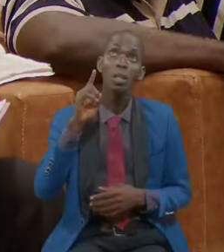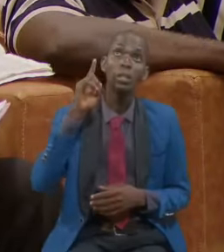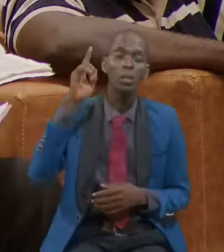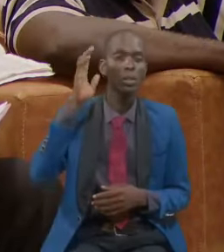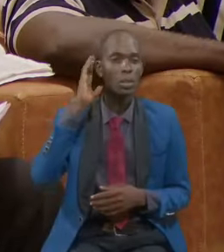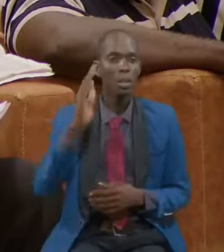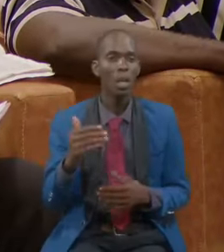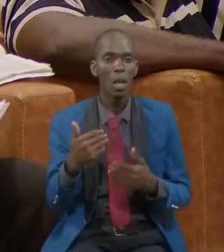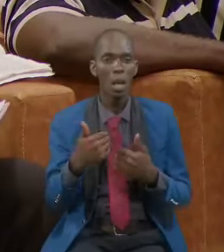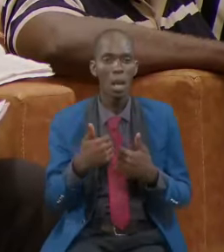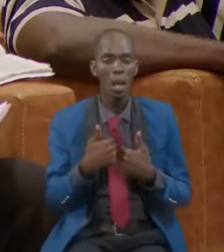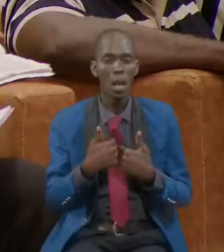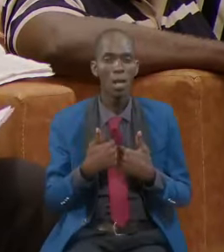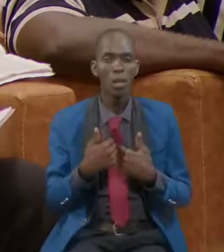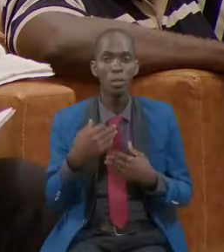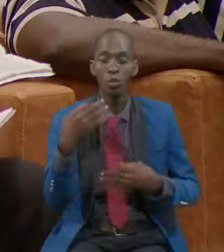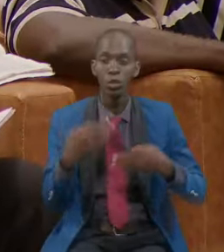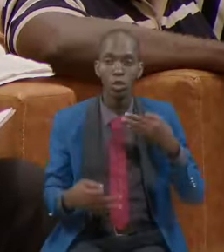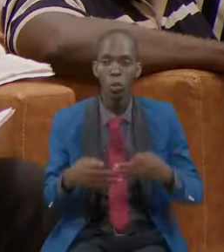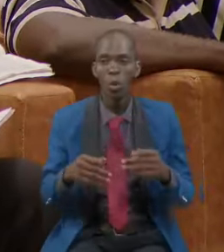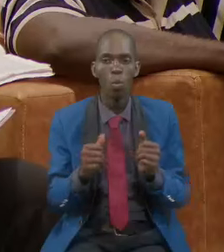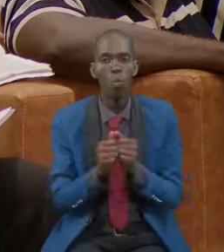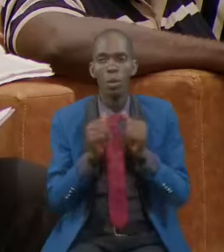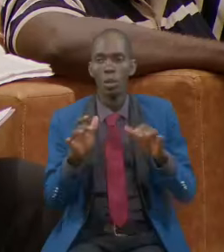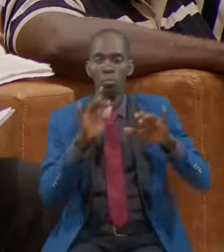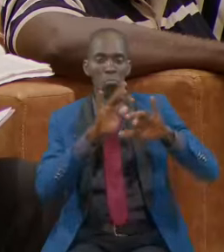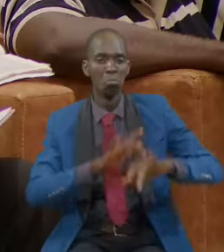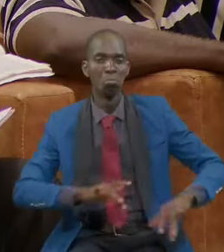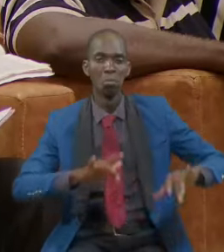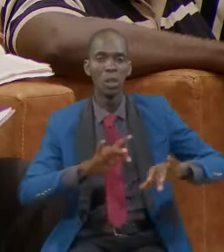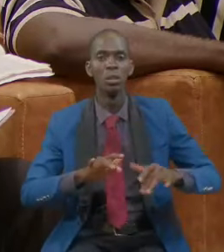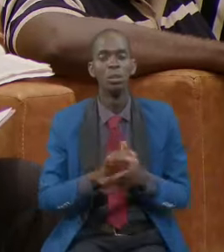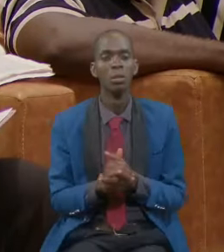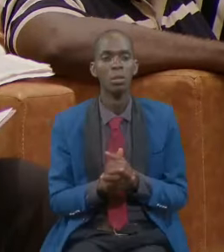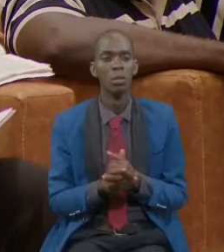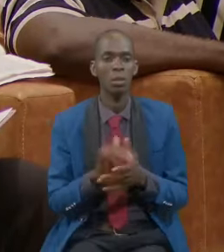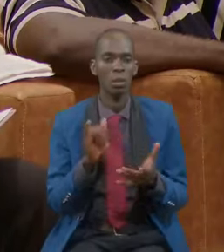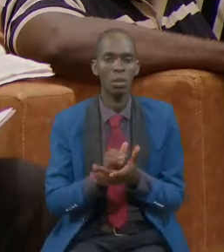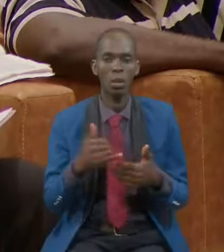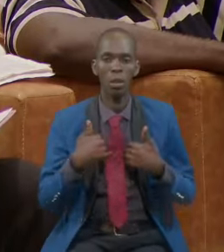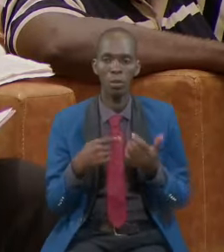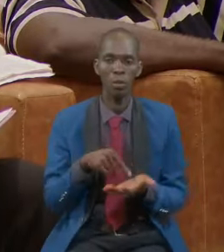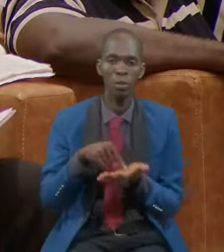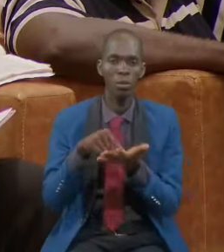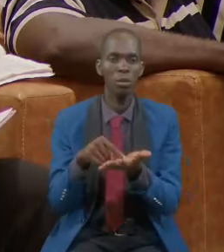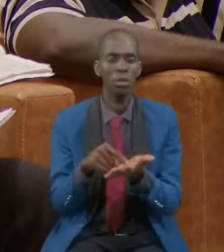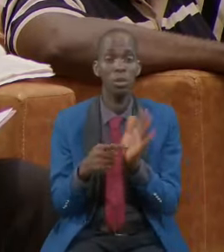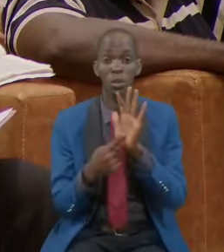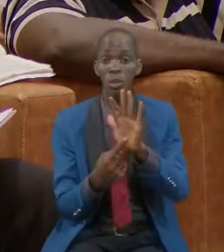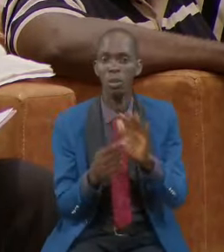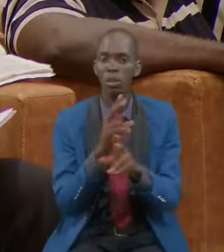have judgment without mercy, that has showed no